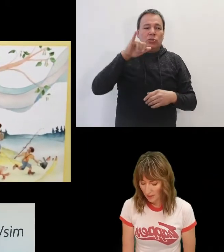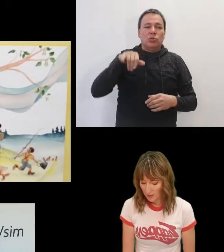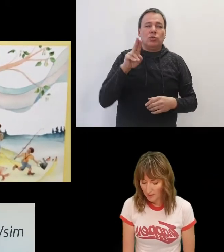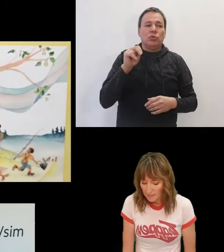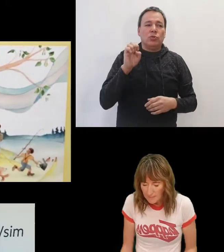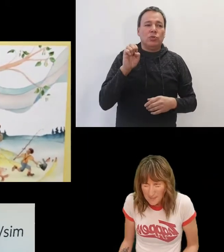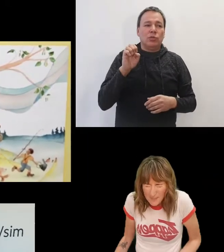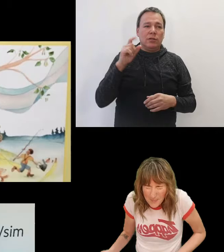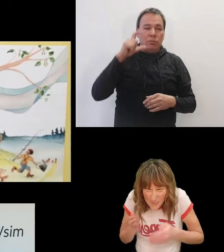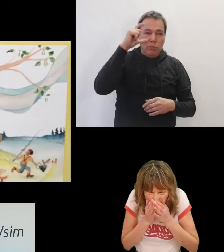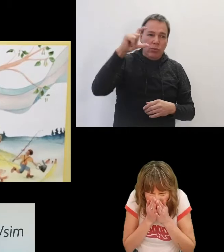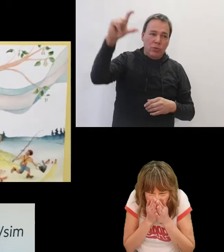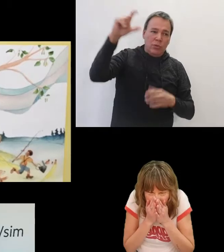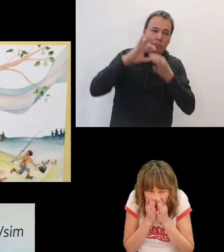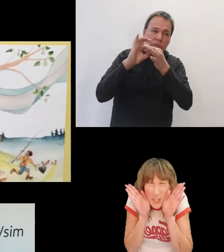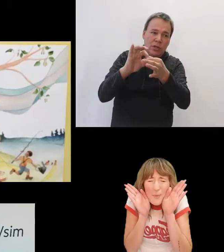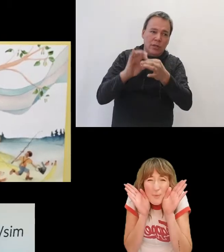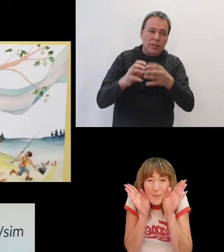fragile shells,